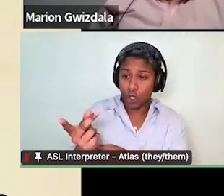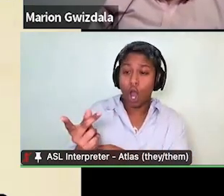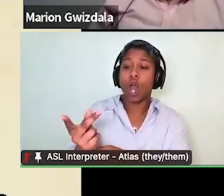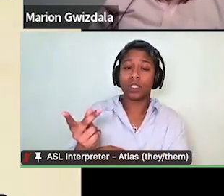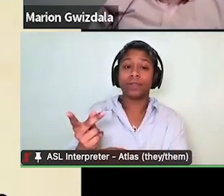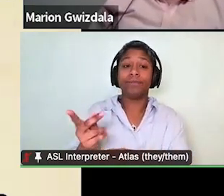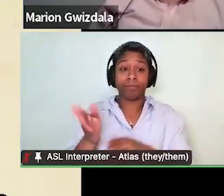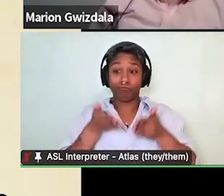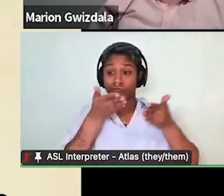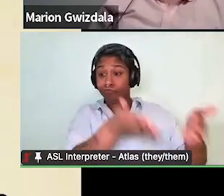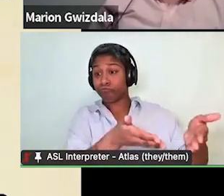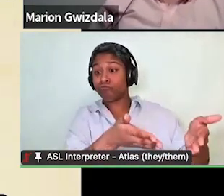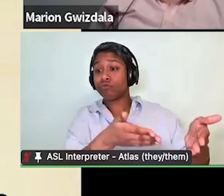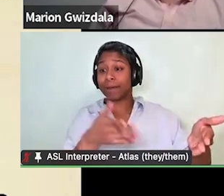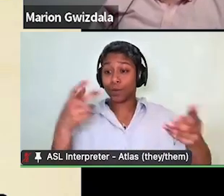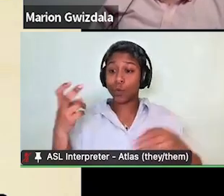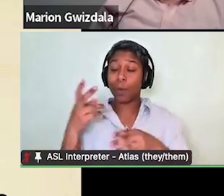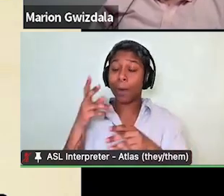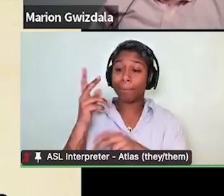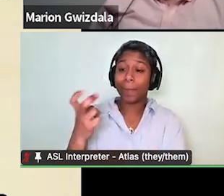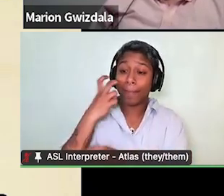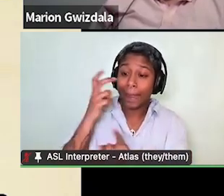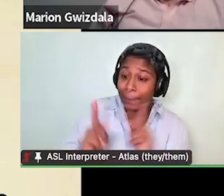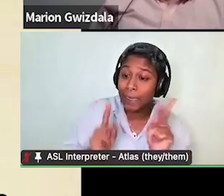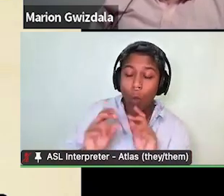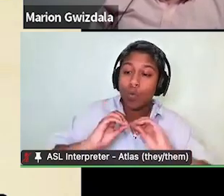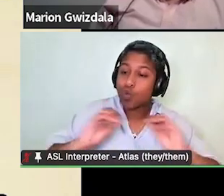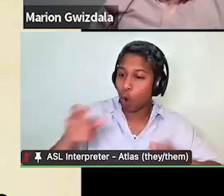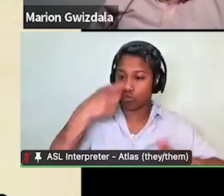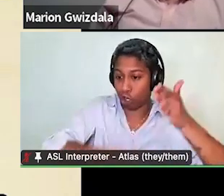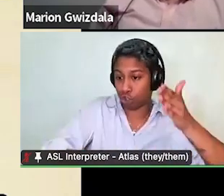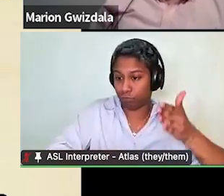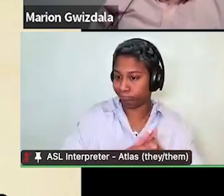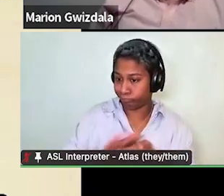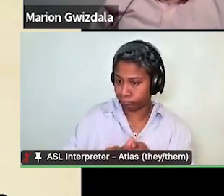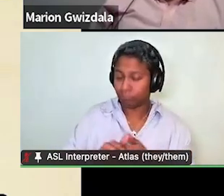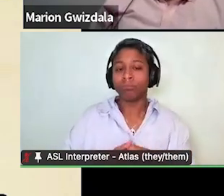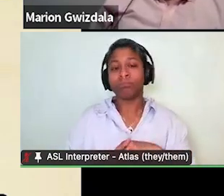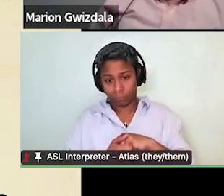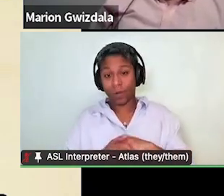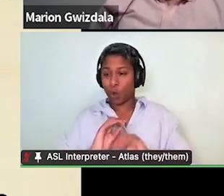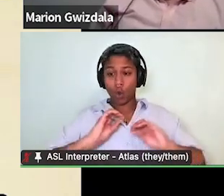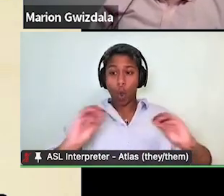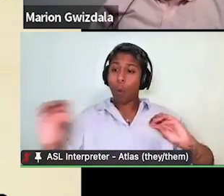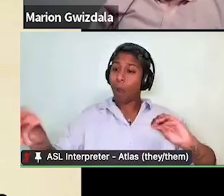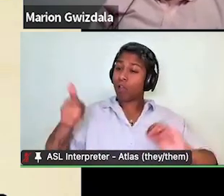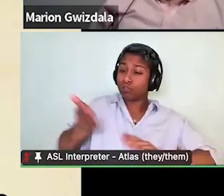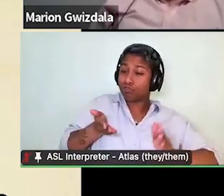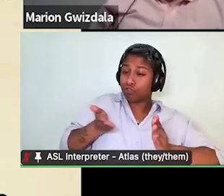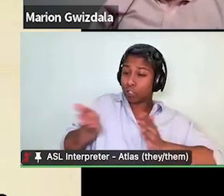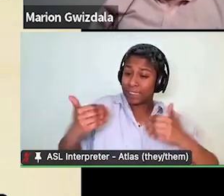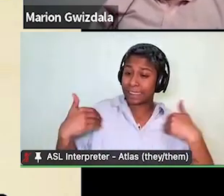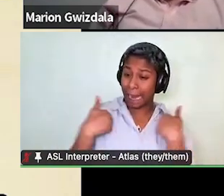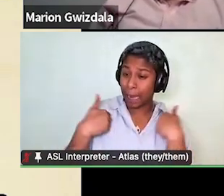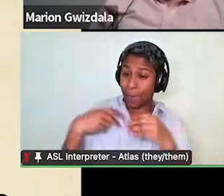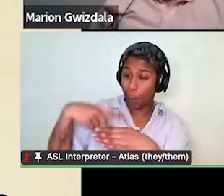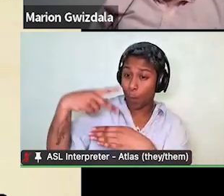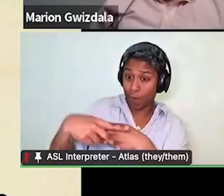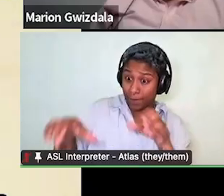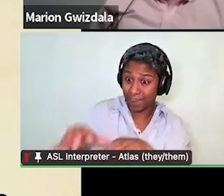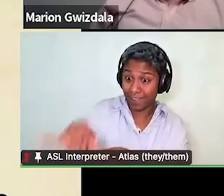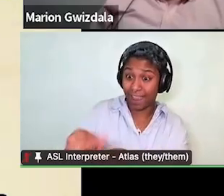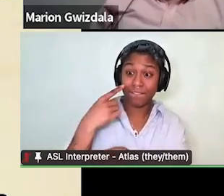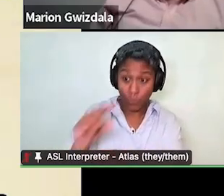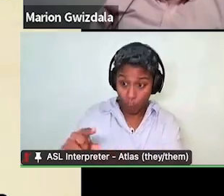However, no other service animal program does such a thing. In order for an individual to get a